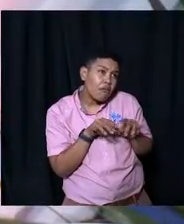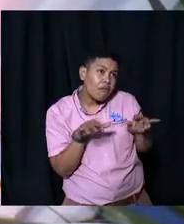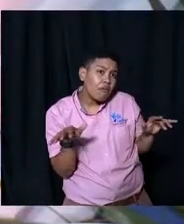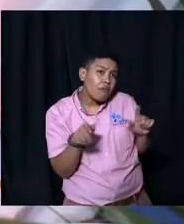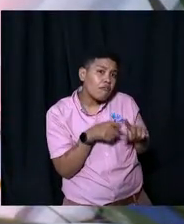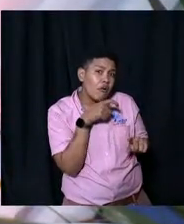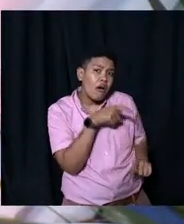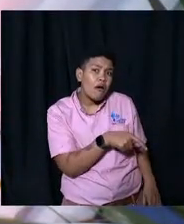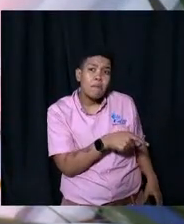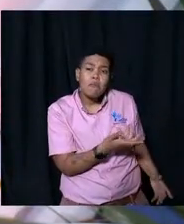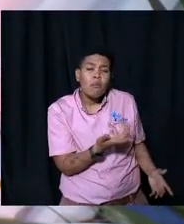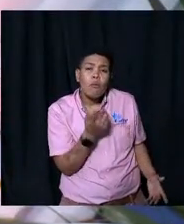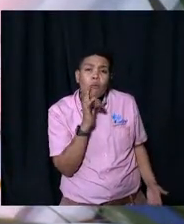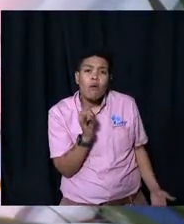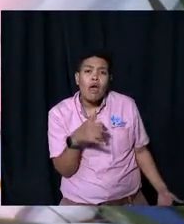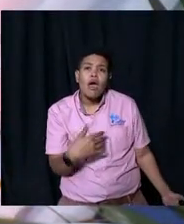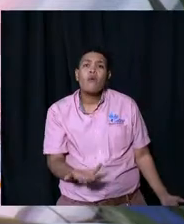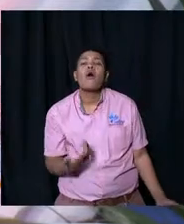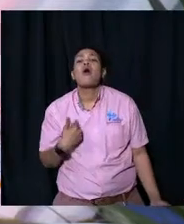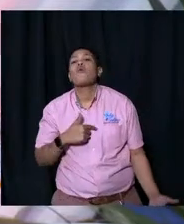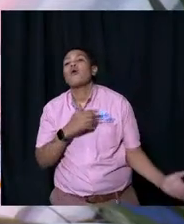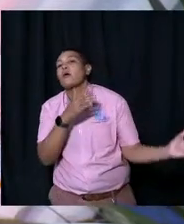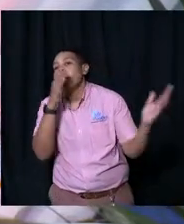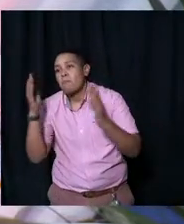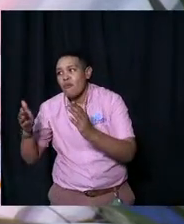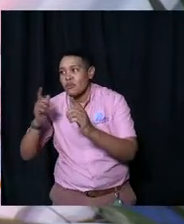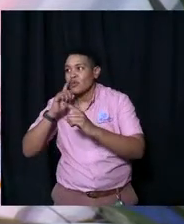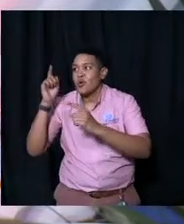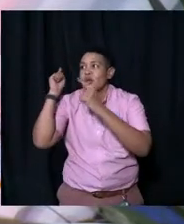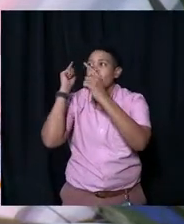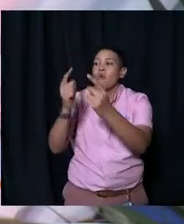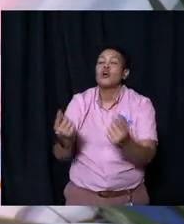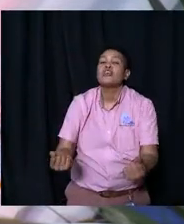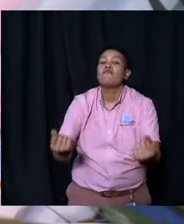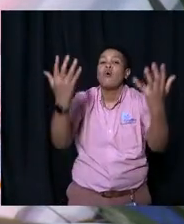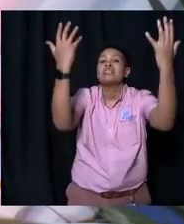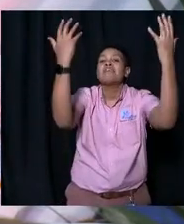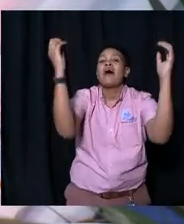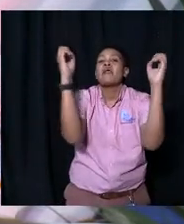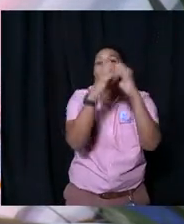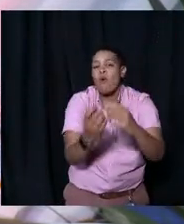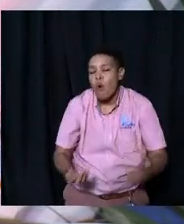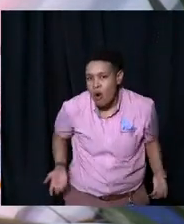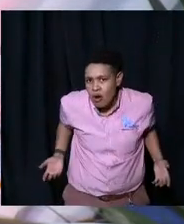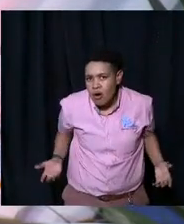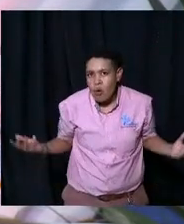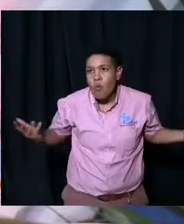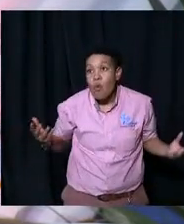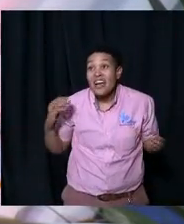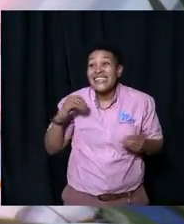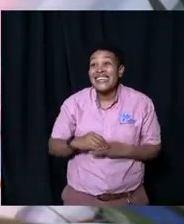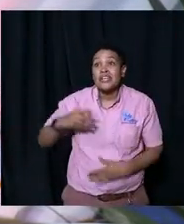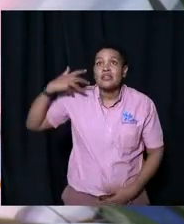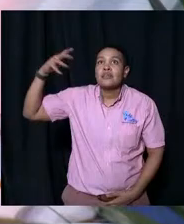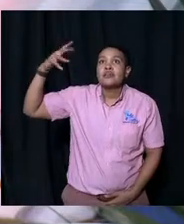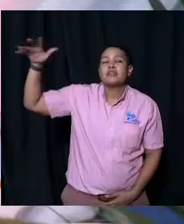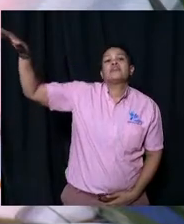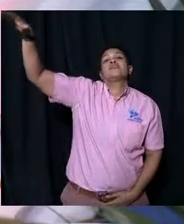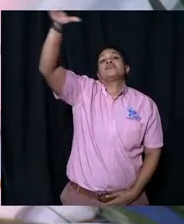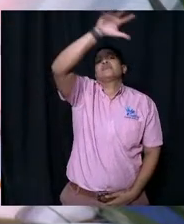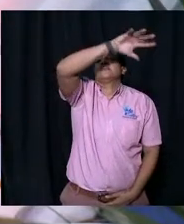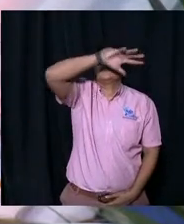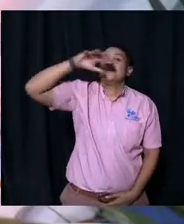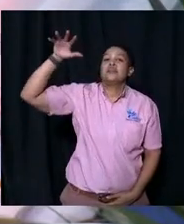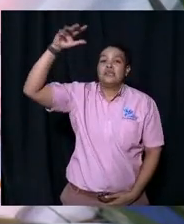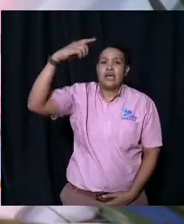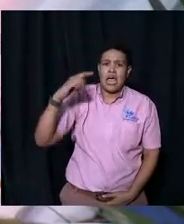from the facility. And now we're moving towards a point of quantifying more what is in the ambient air. So we do have some